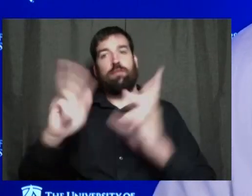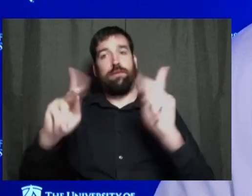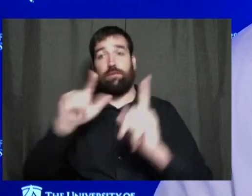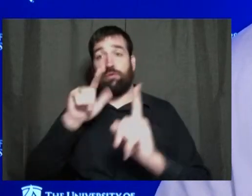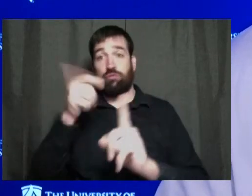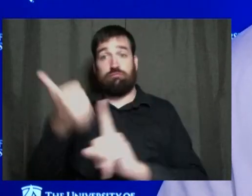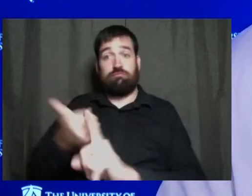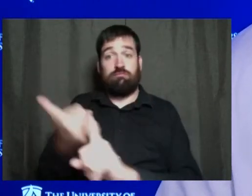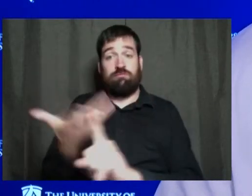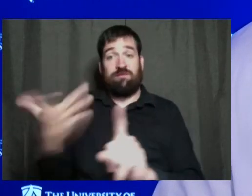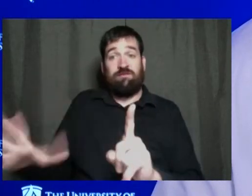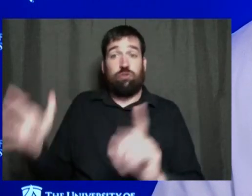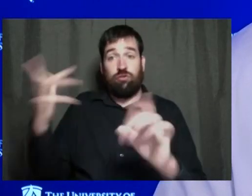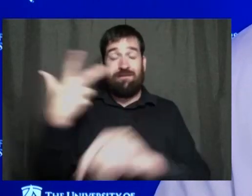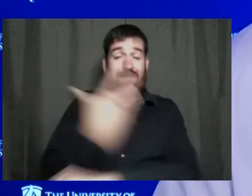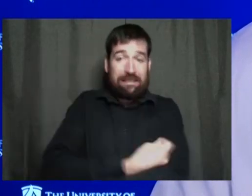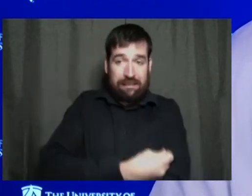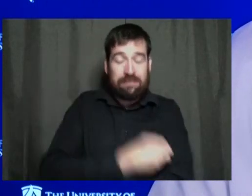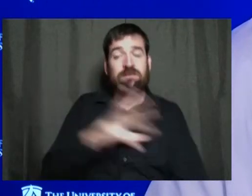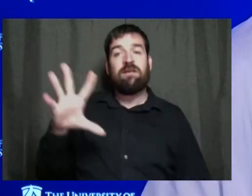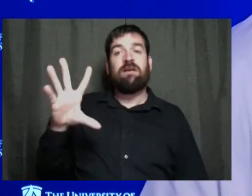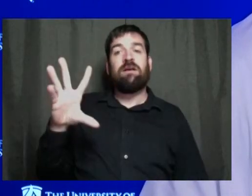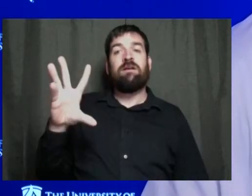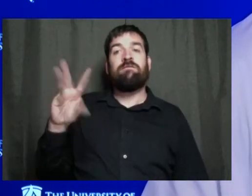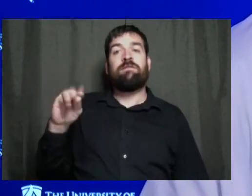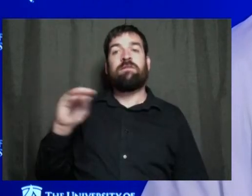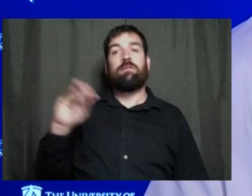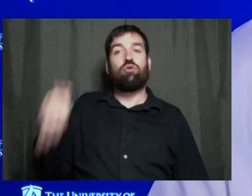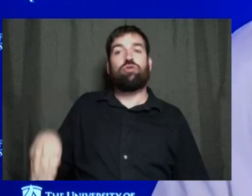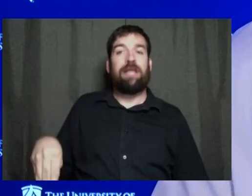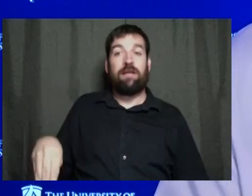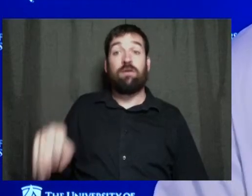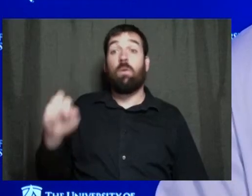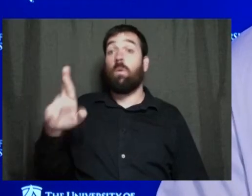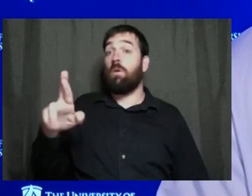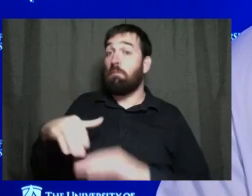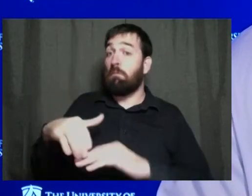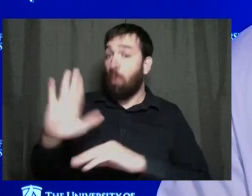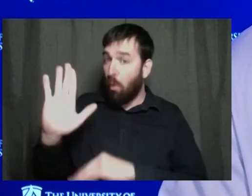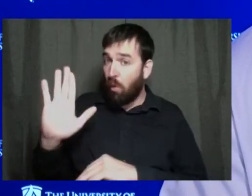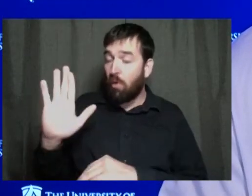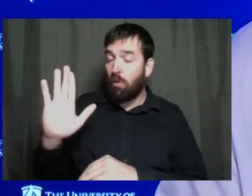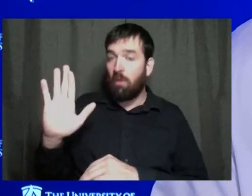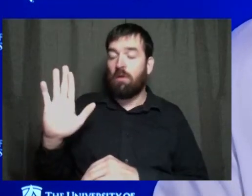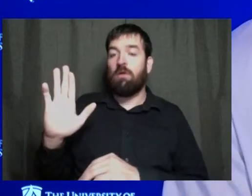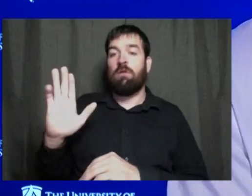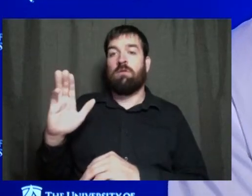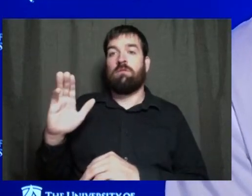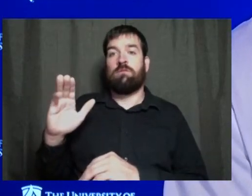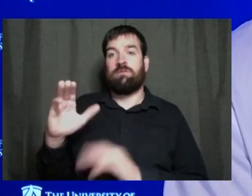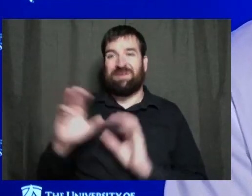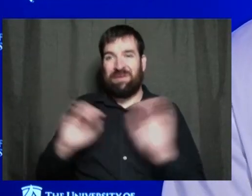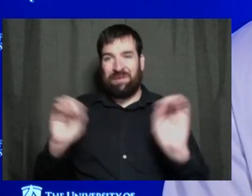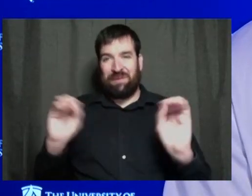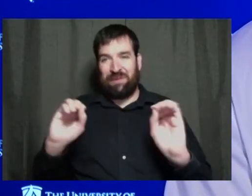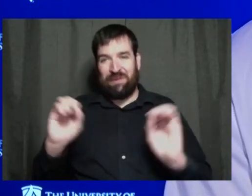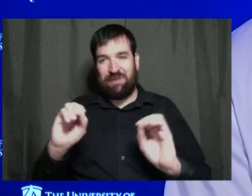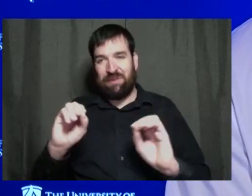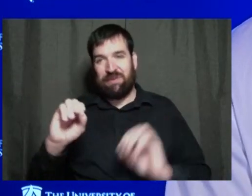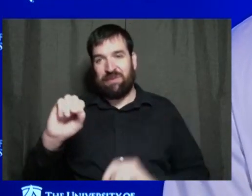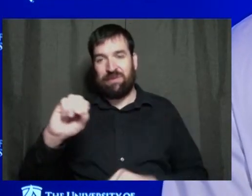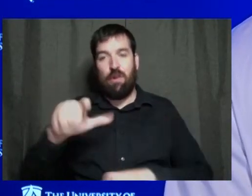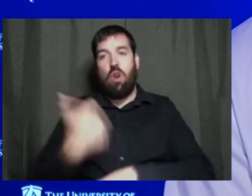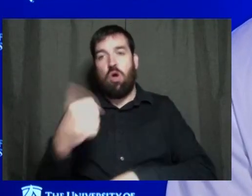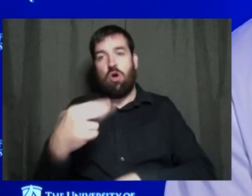had a 50% more or more less of a chance of getting long haul syndrome compared to those that are